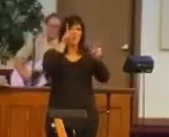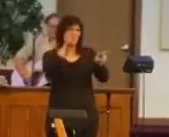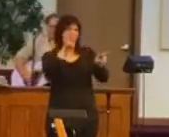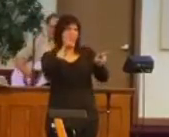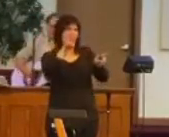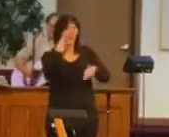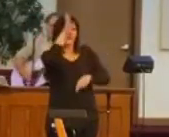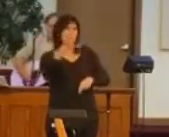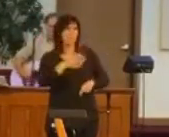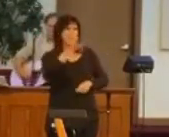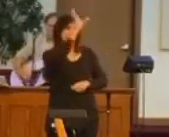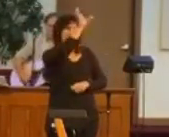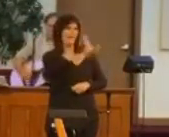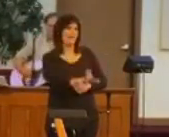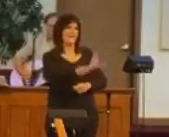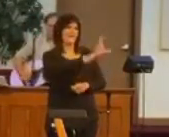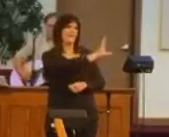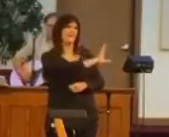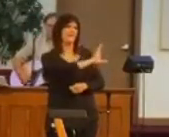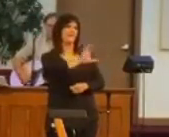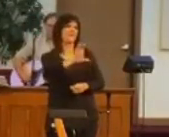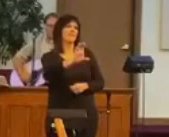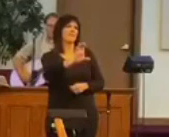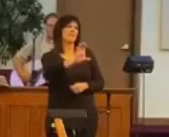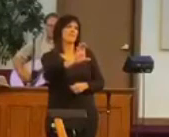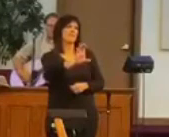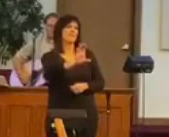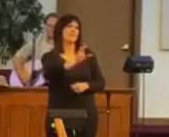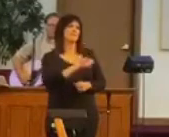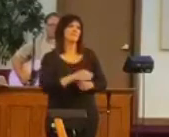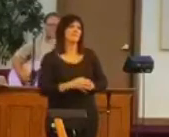Behold the man upon a